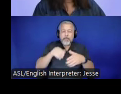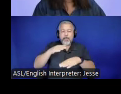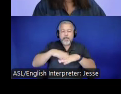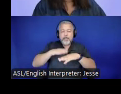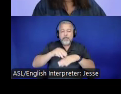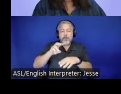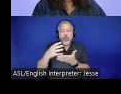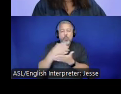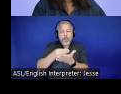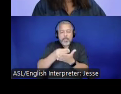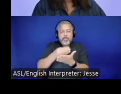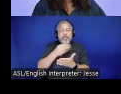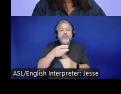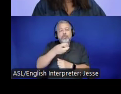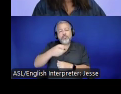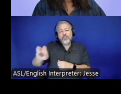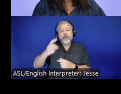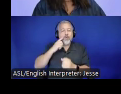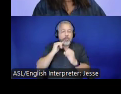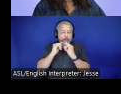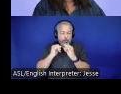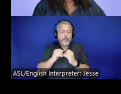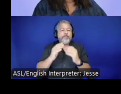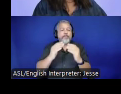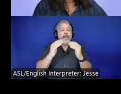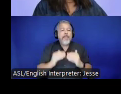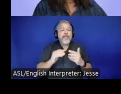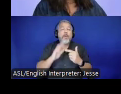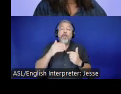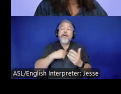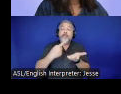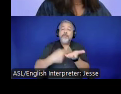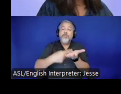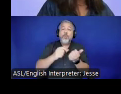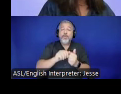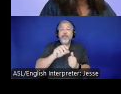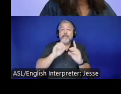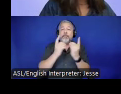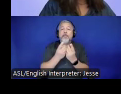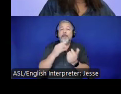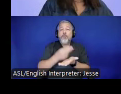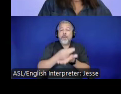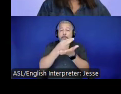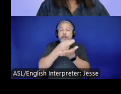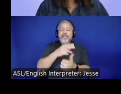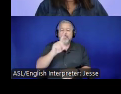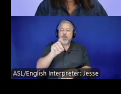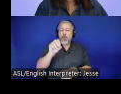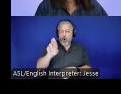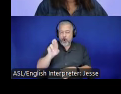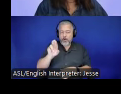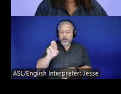employment. Then we're going to have a conversation with Department of Rehabilitation, DOR, on